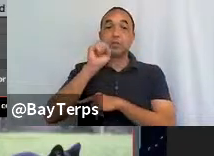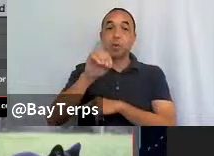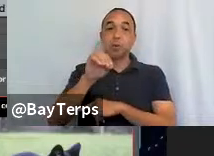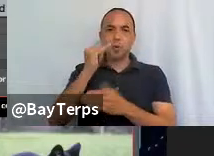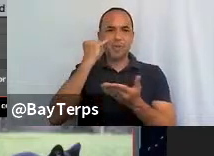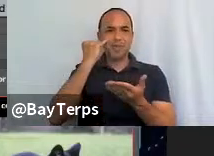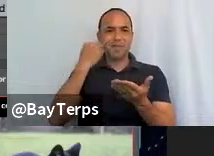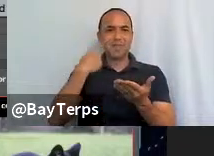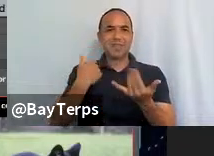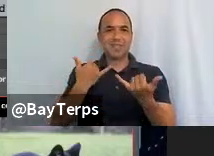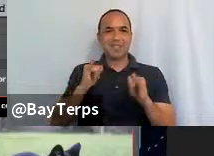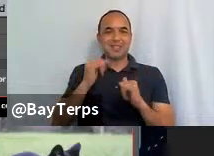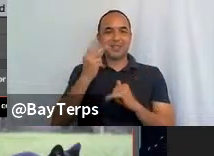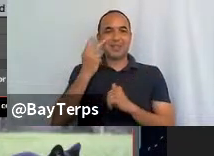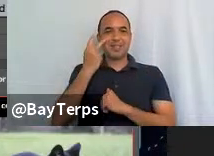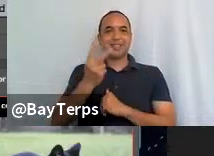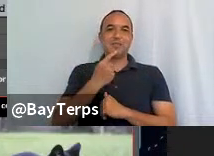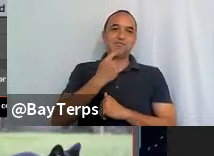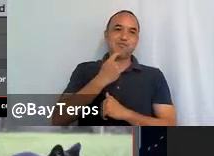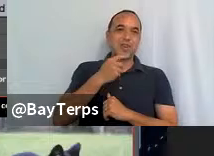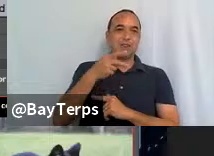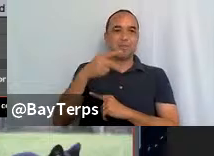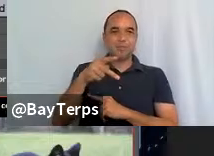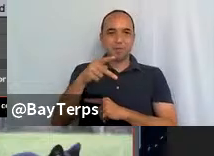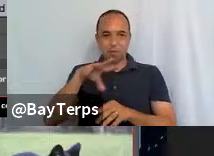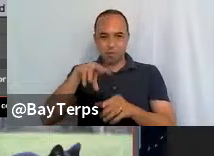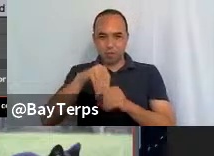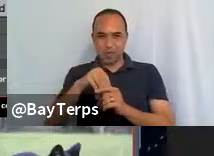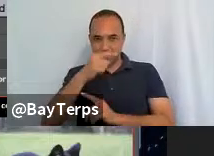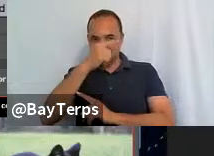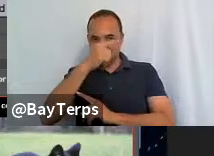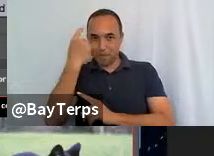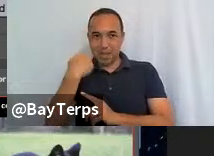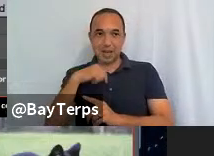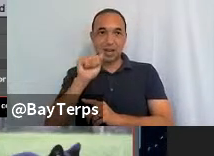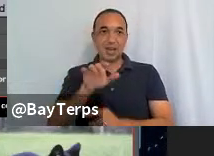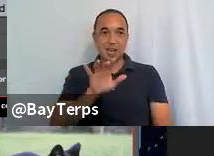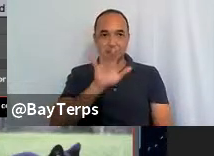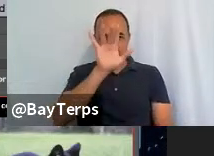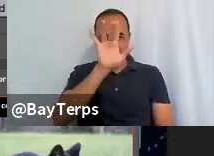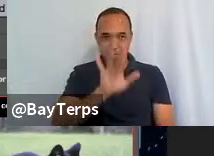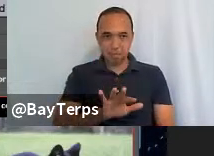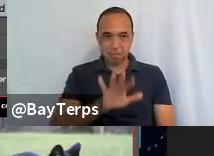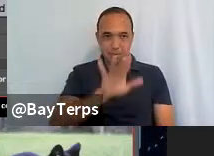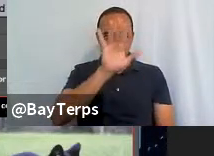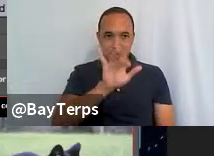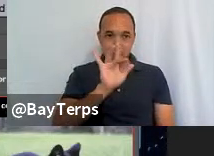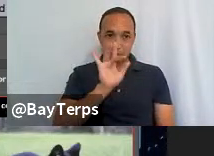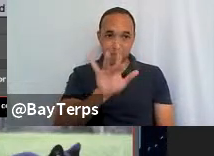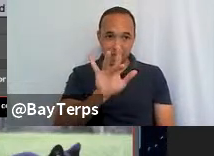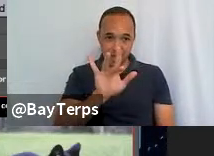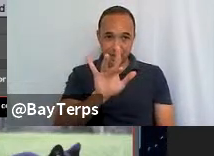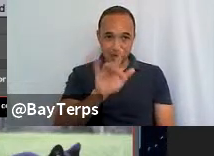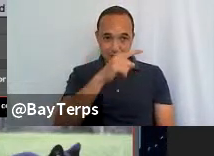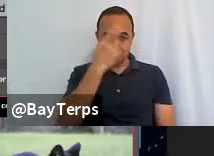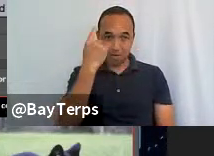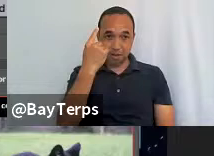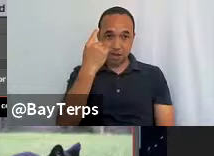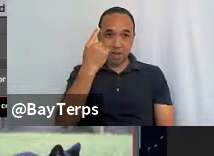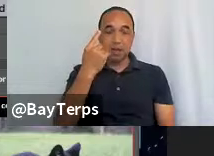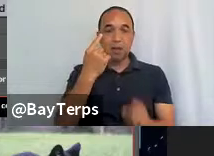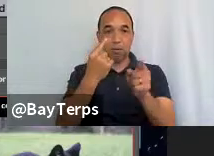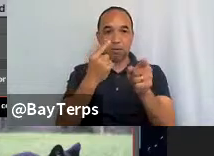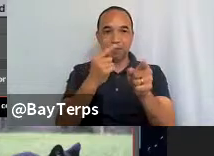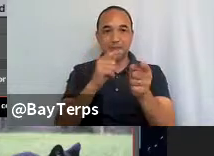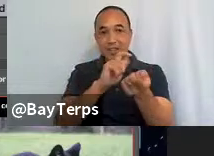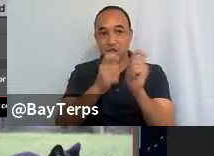kind of reddish purplish tones in the blacks, I can go in here to black and then change